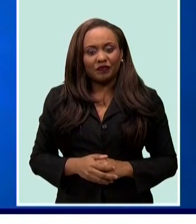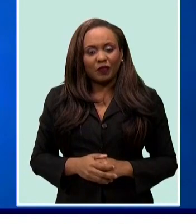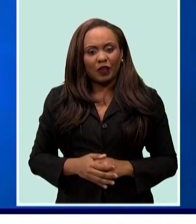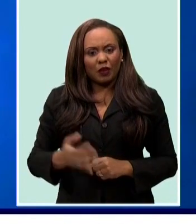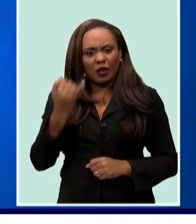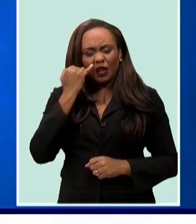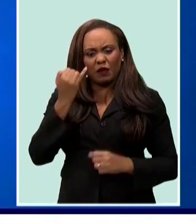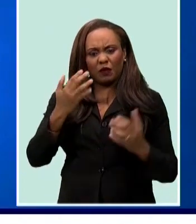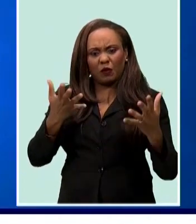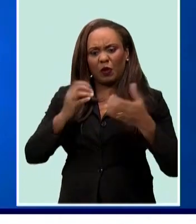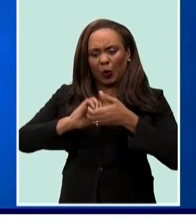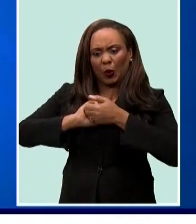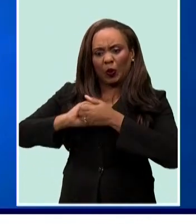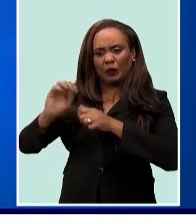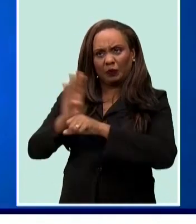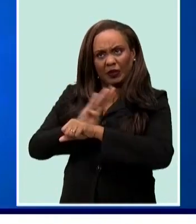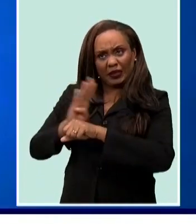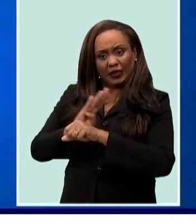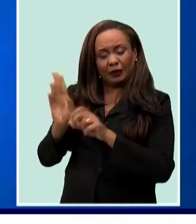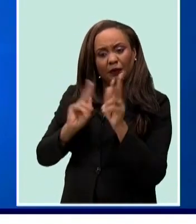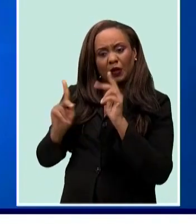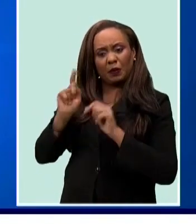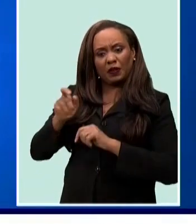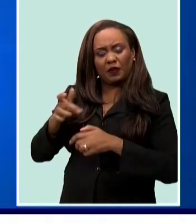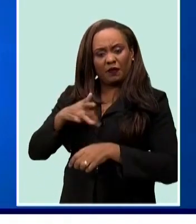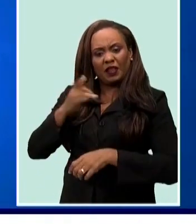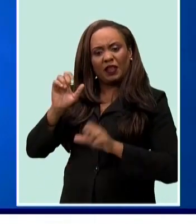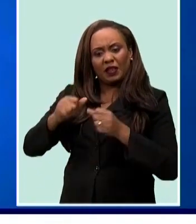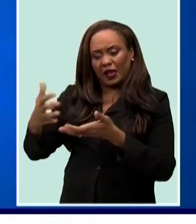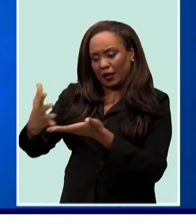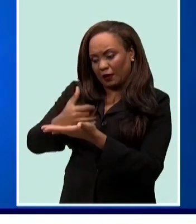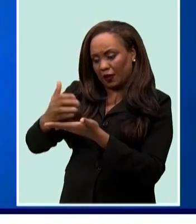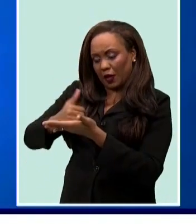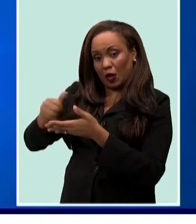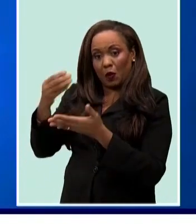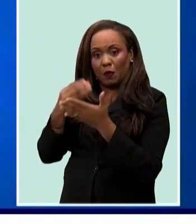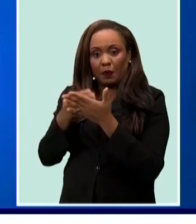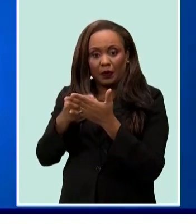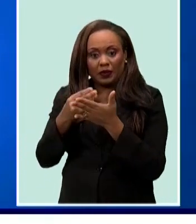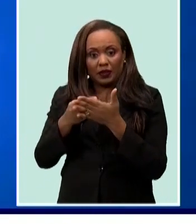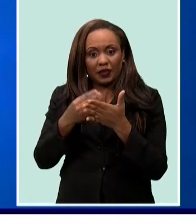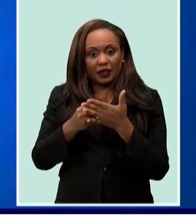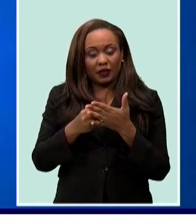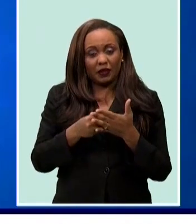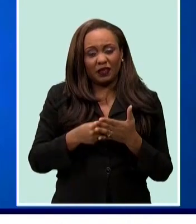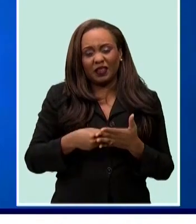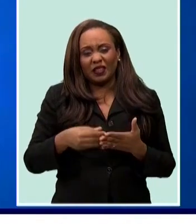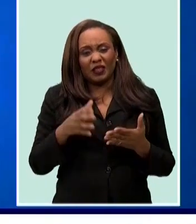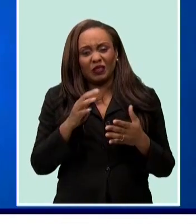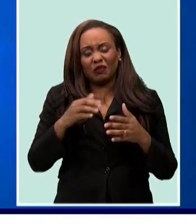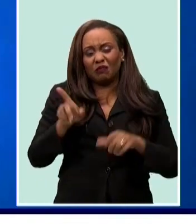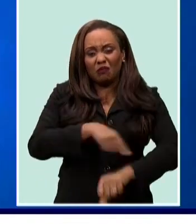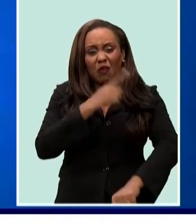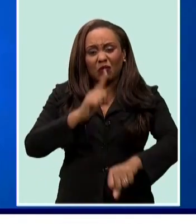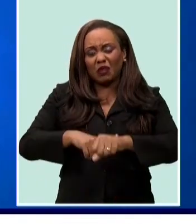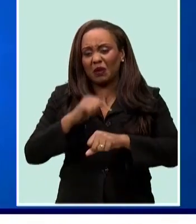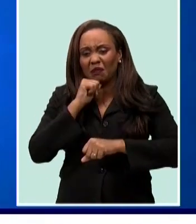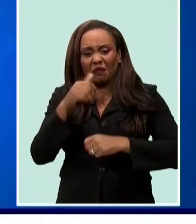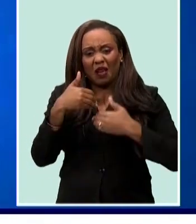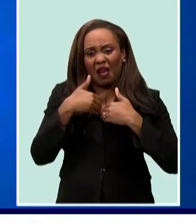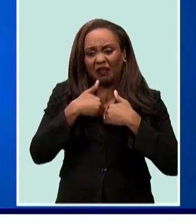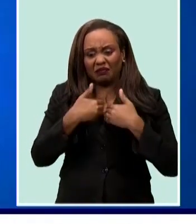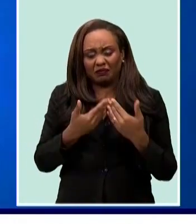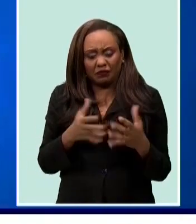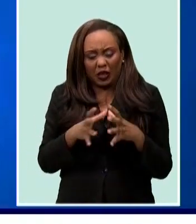entrepreneur must feel like they can make money at the Grantley Adams International Airport. He says it's gone on for far too long that the average Barbadian